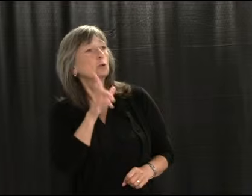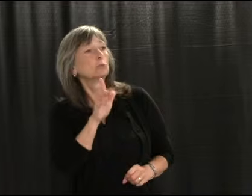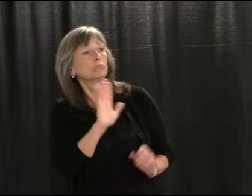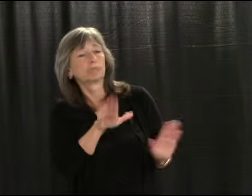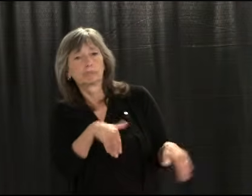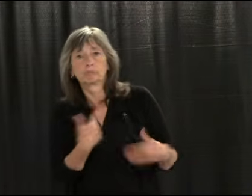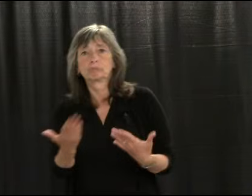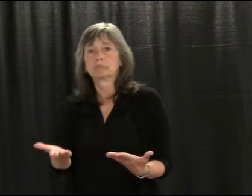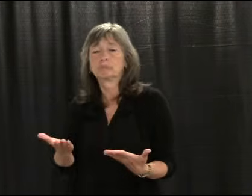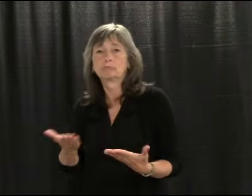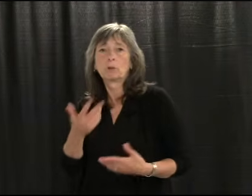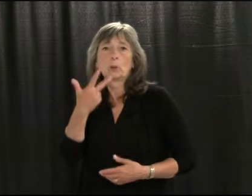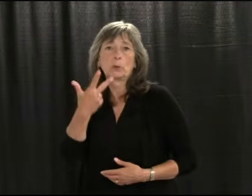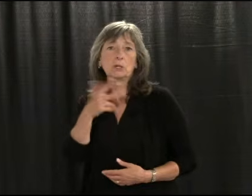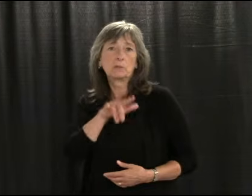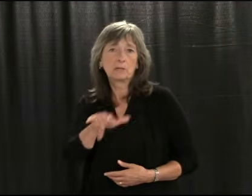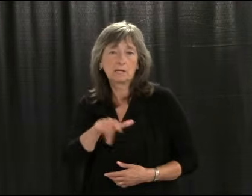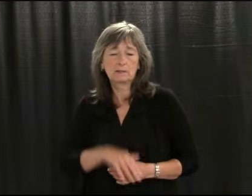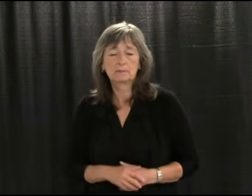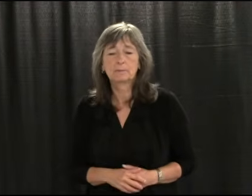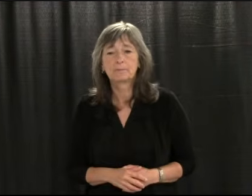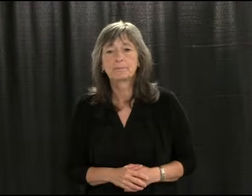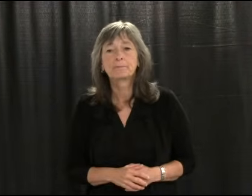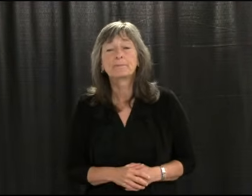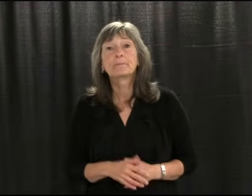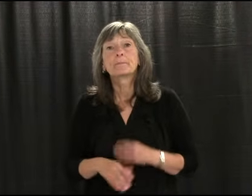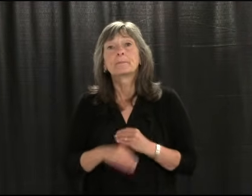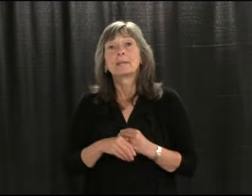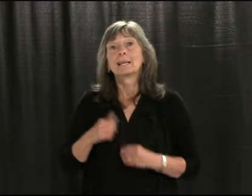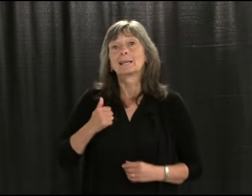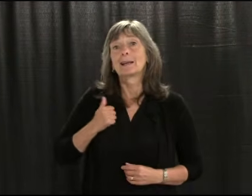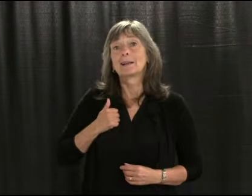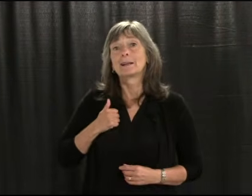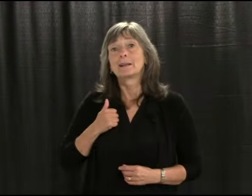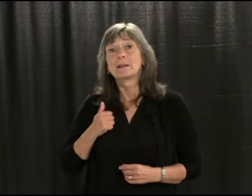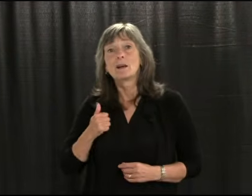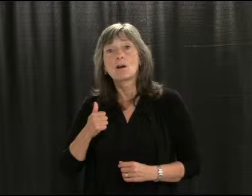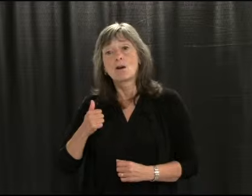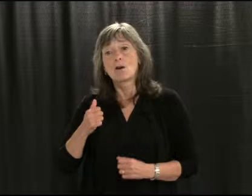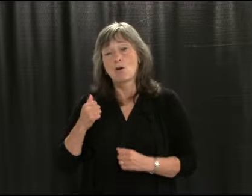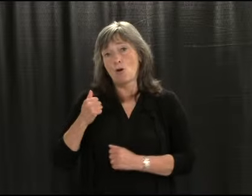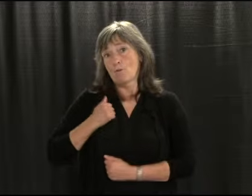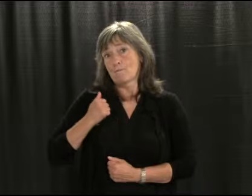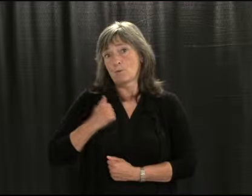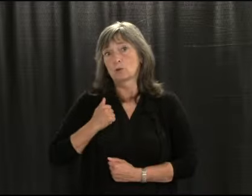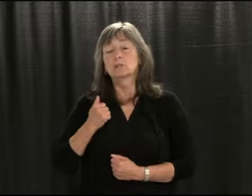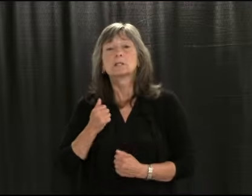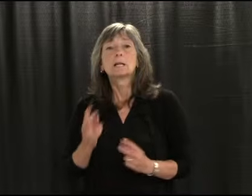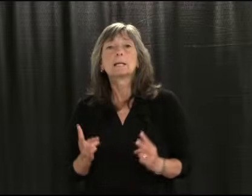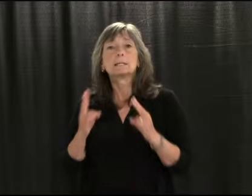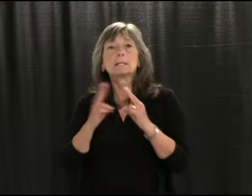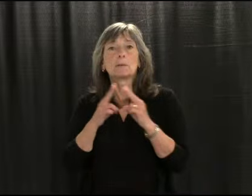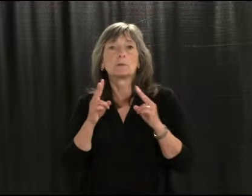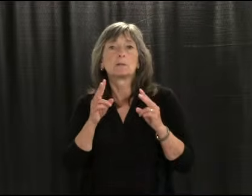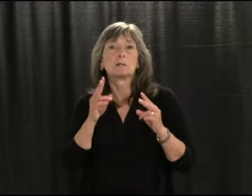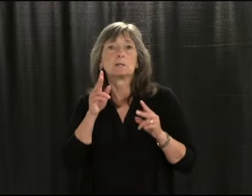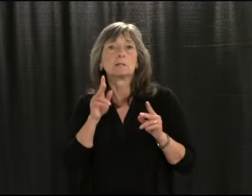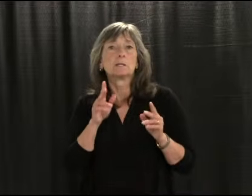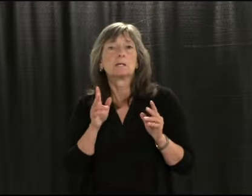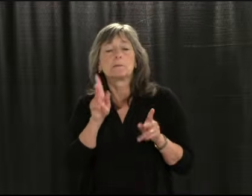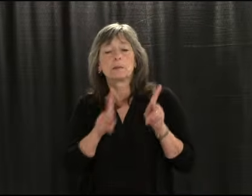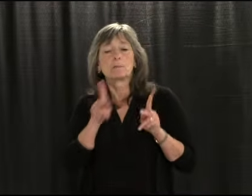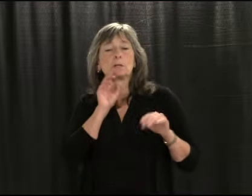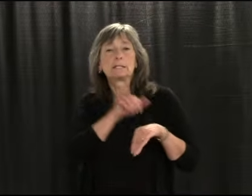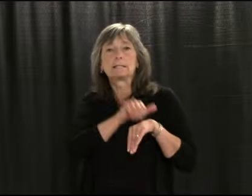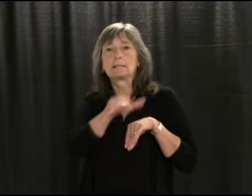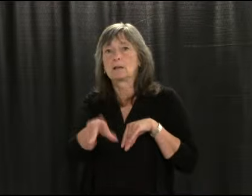and Labrador. In addition to that, Canadian Armed Forces will be doubling the number of wildland firefighters that they are going to deploy.